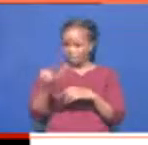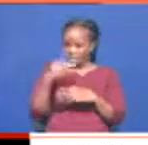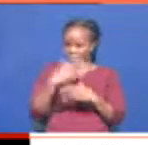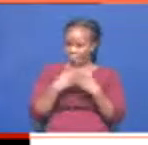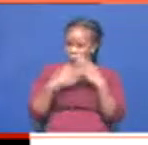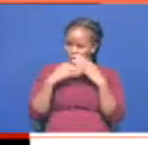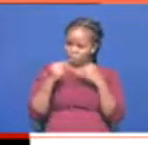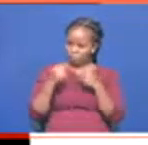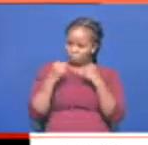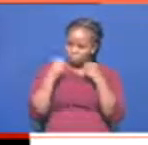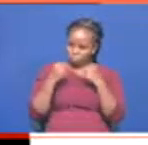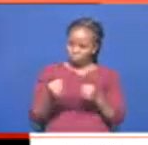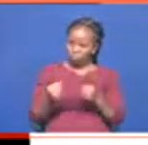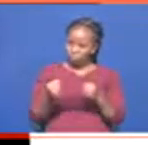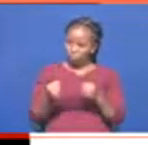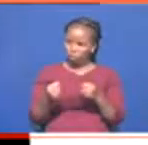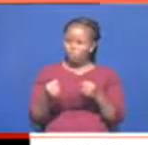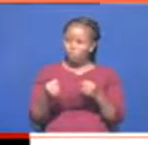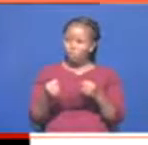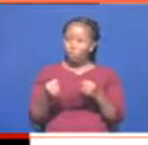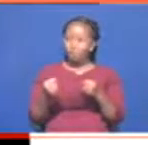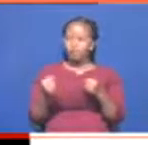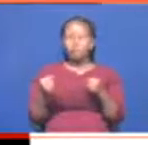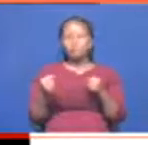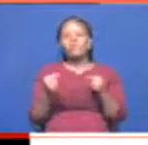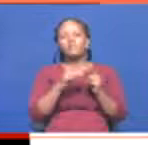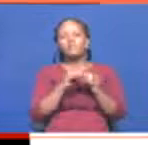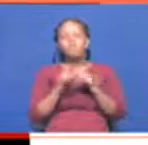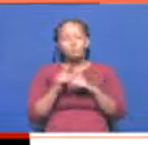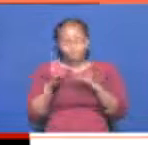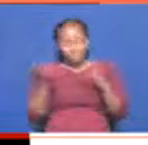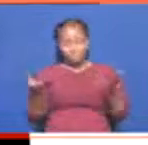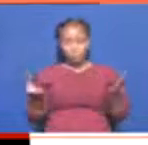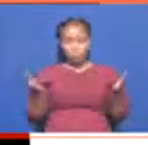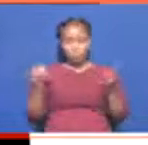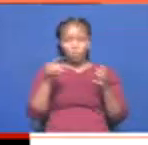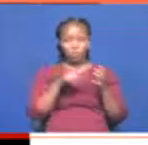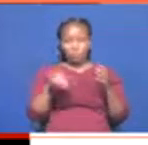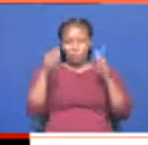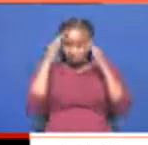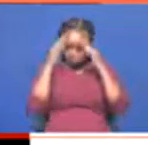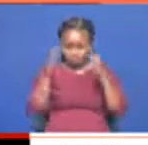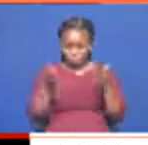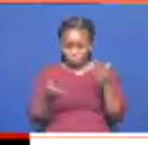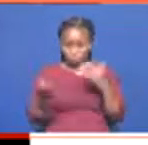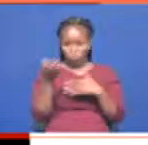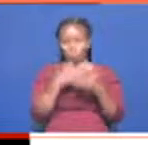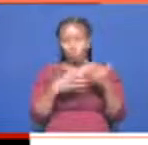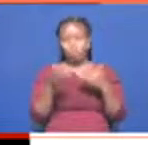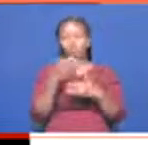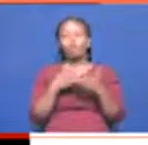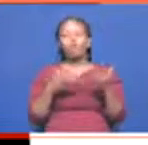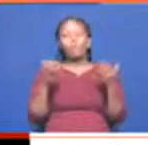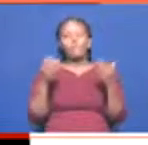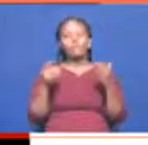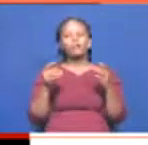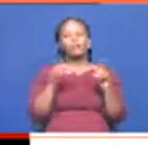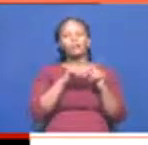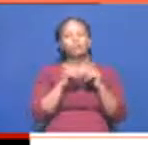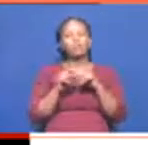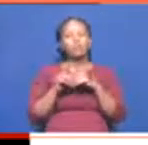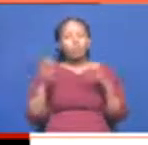actually stand, while at the same time we are looking at the economics of it. At the same time,